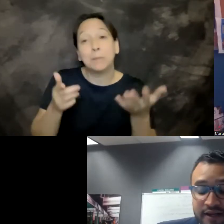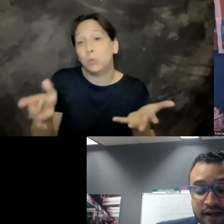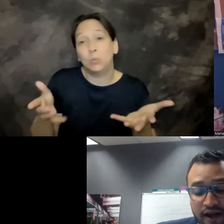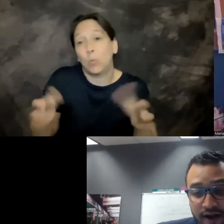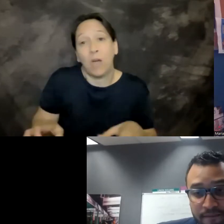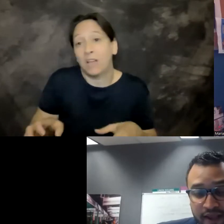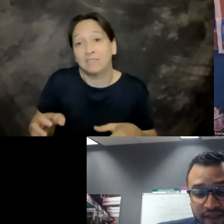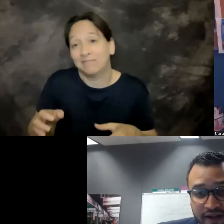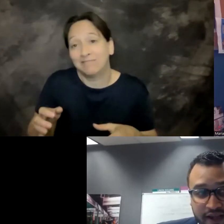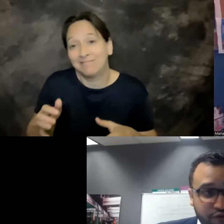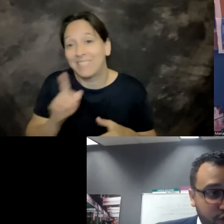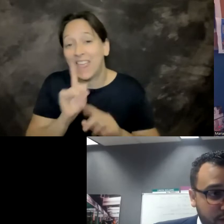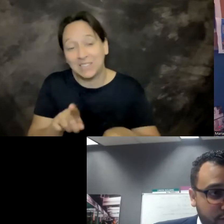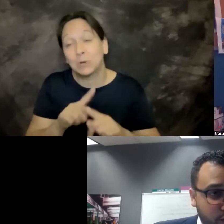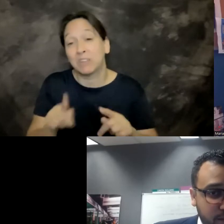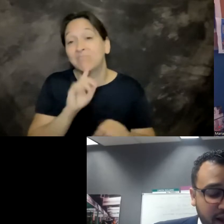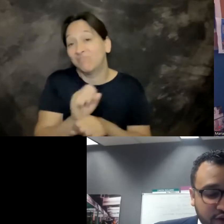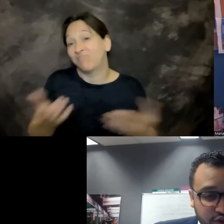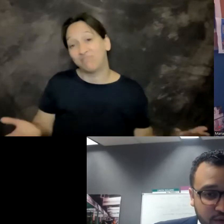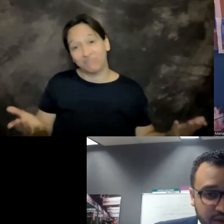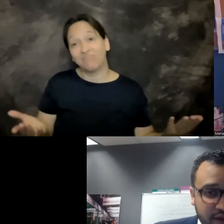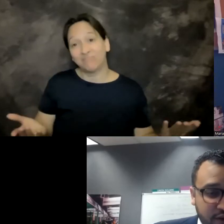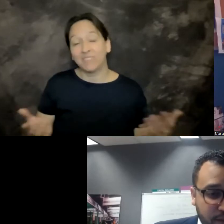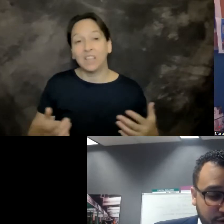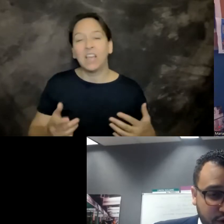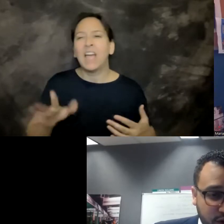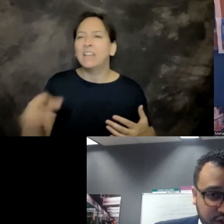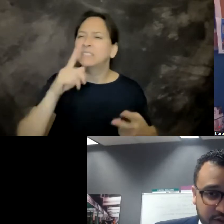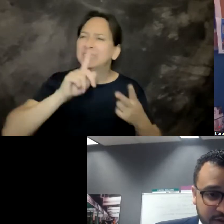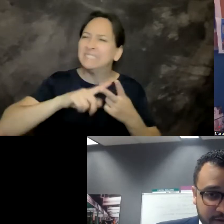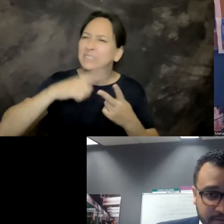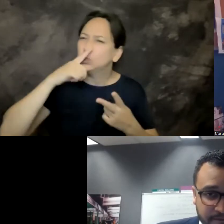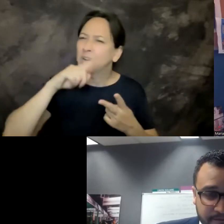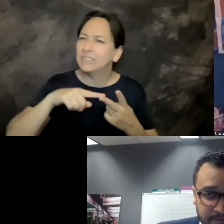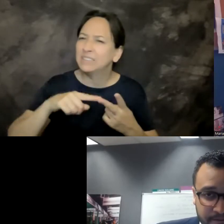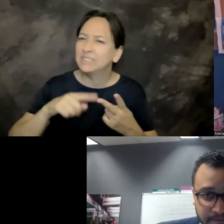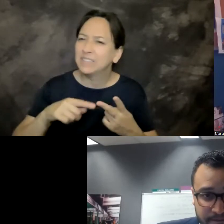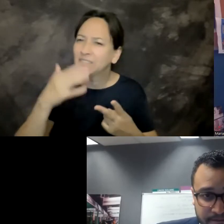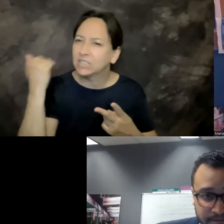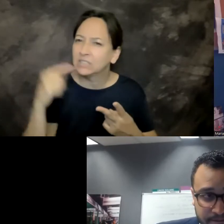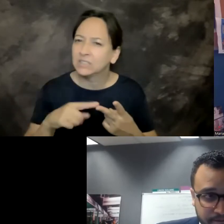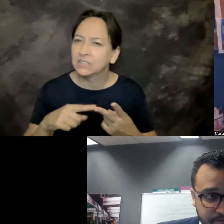reality. And then if you wouldn't mind, can you just repeat the other part of your question?